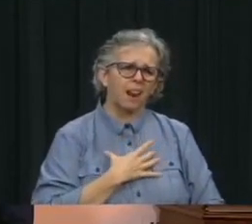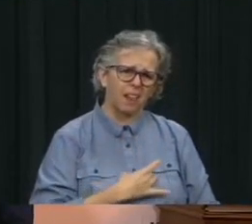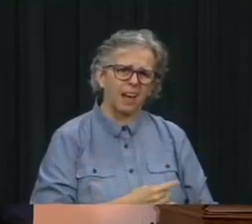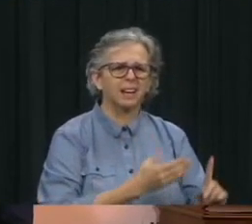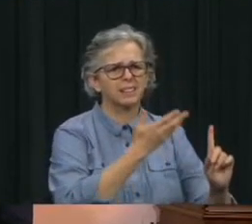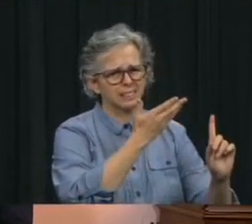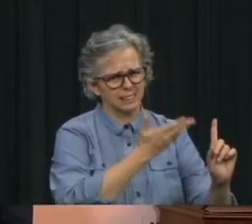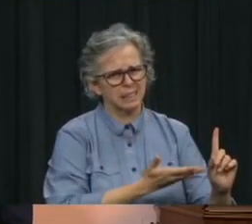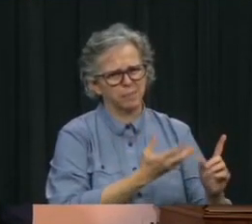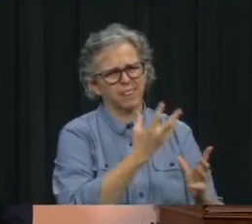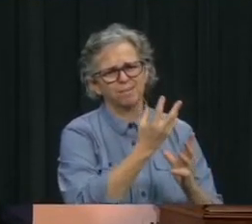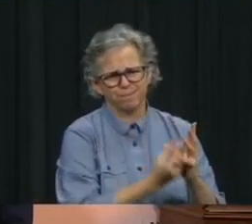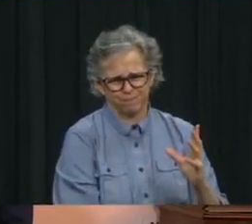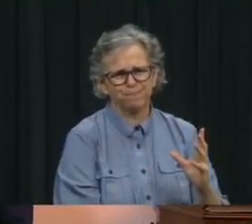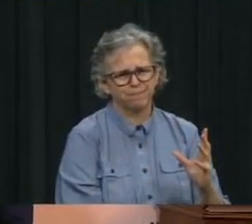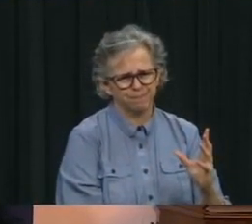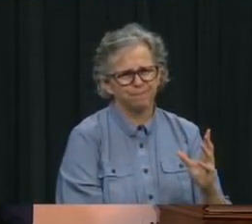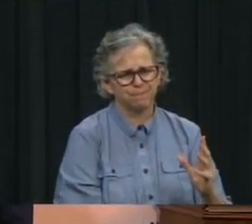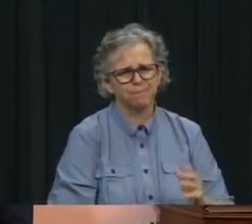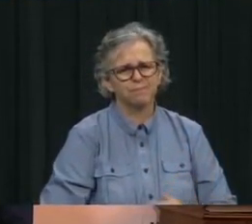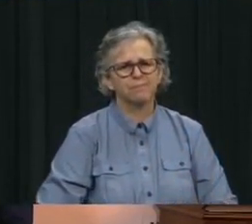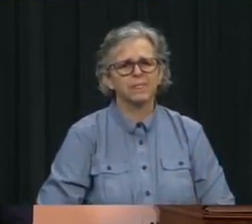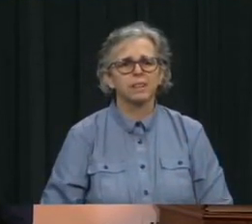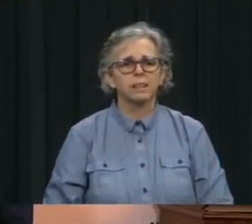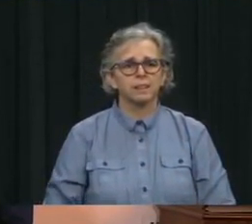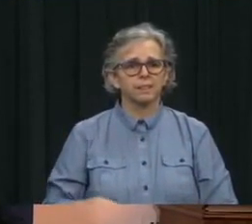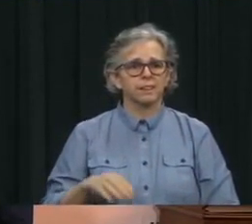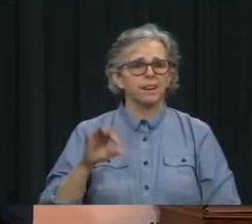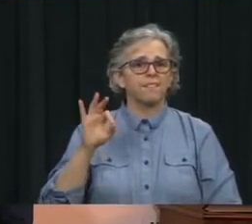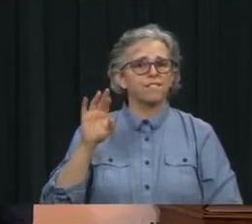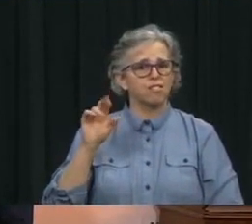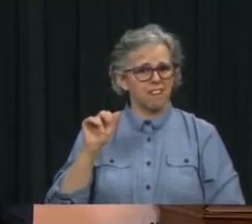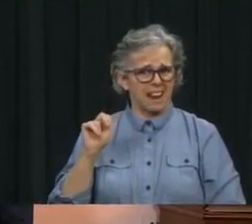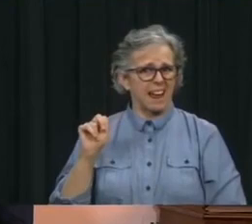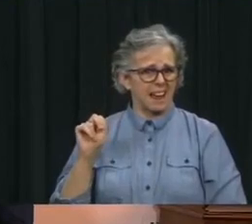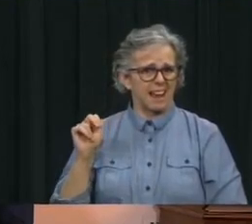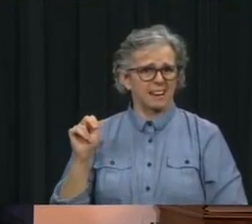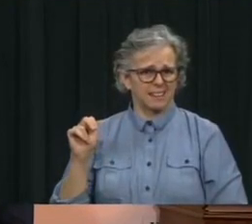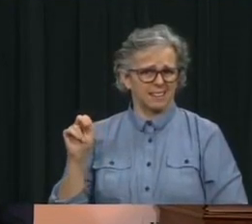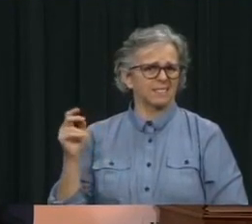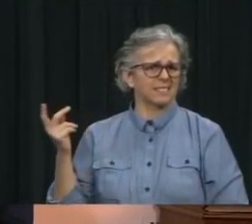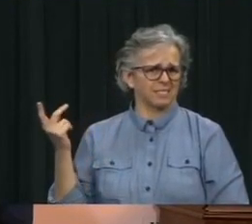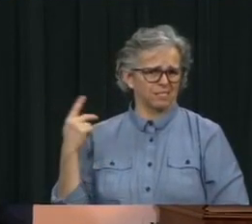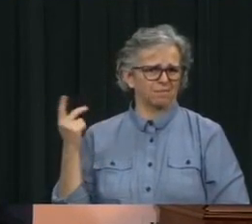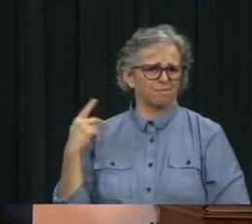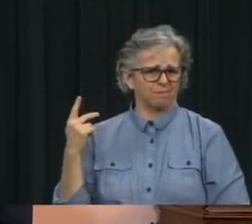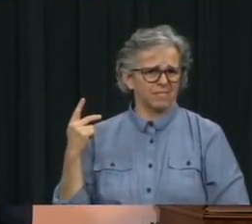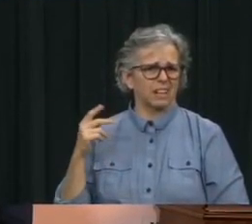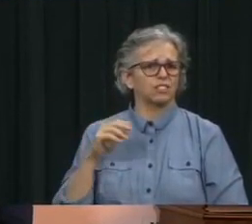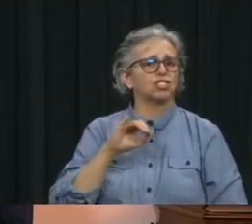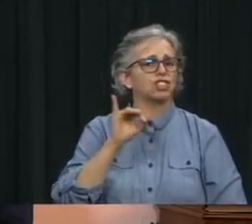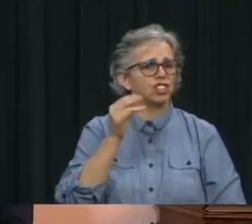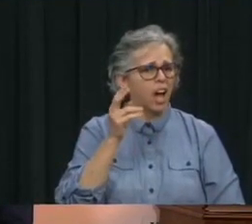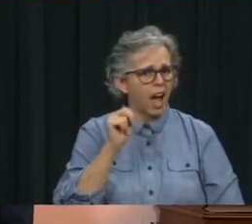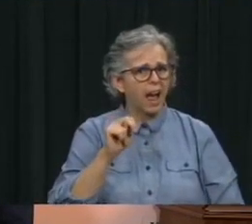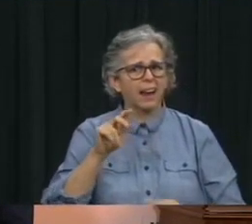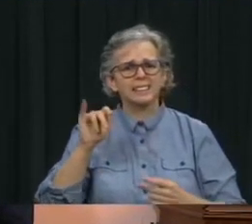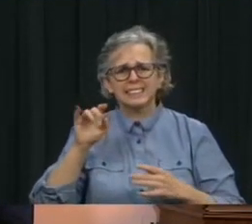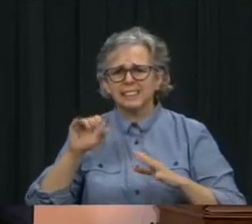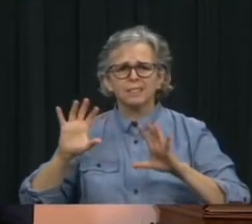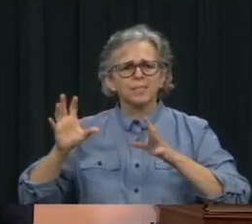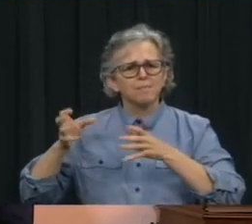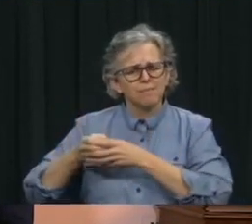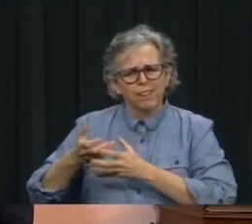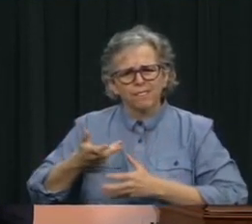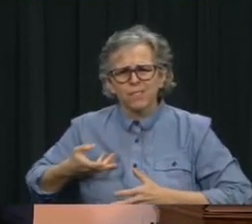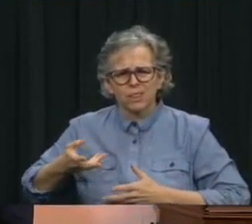And so Fran and I, John, Tina, all of us extend to the Wagner